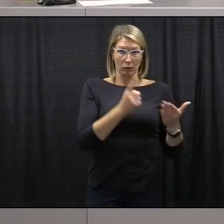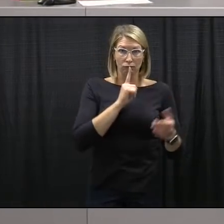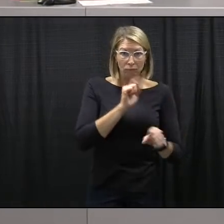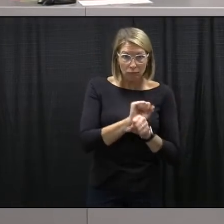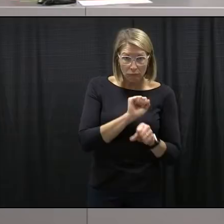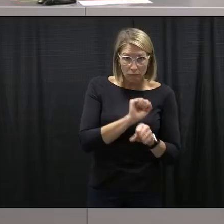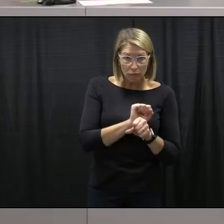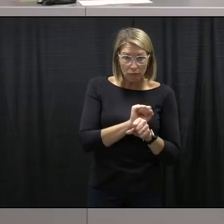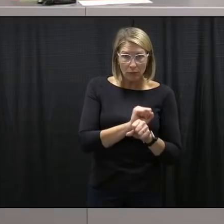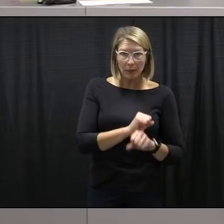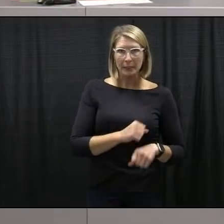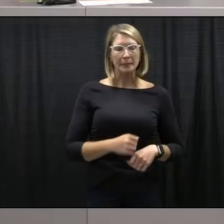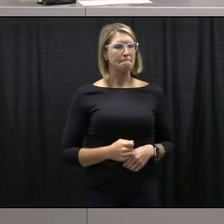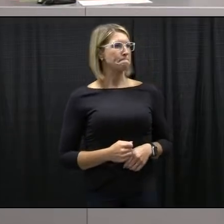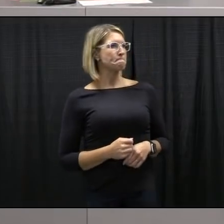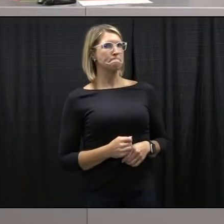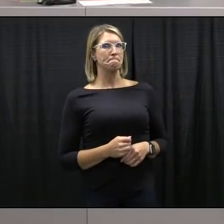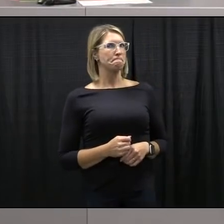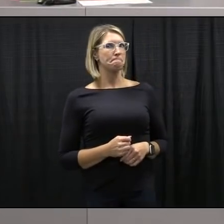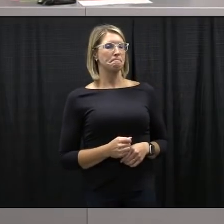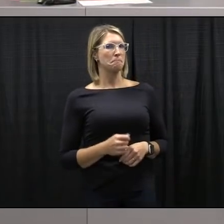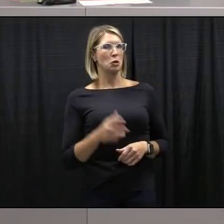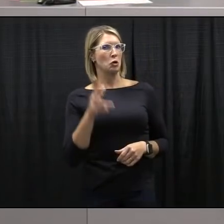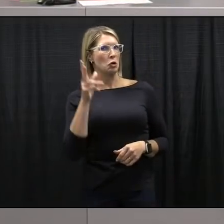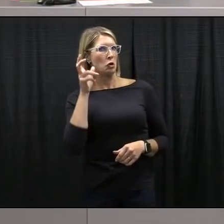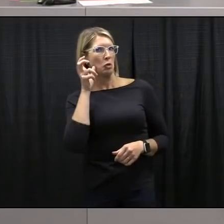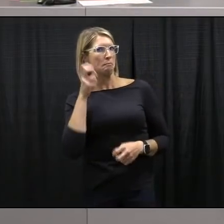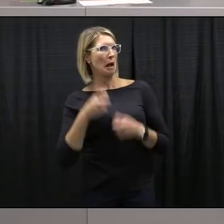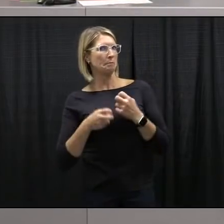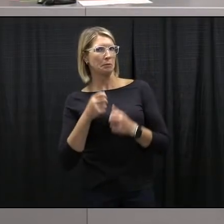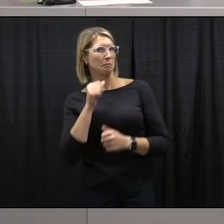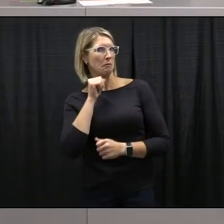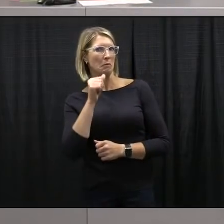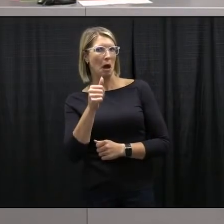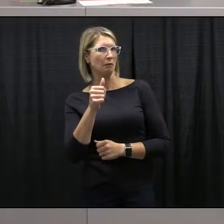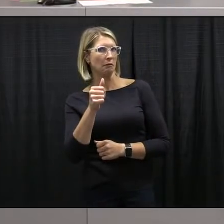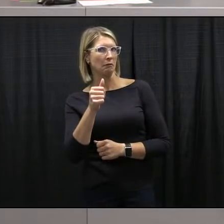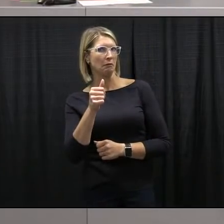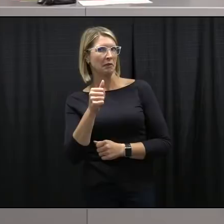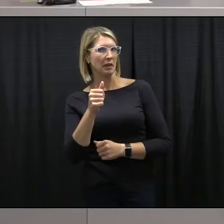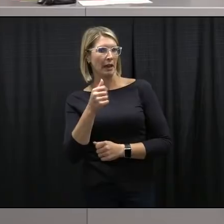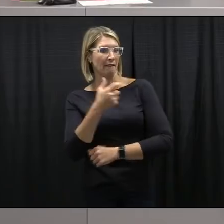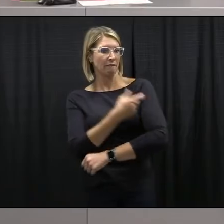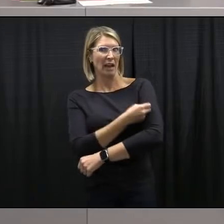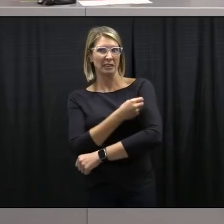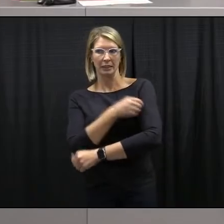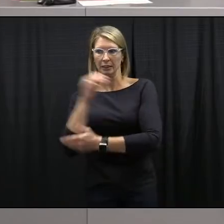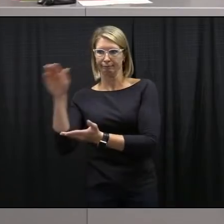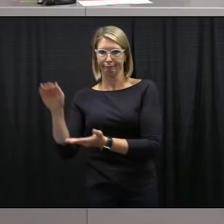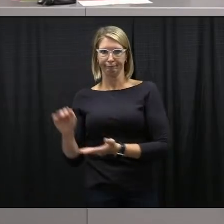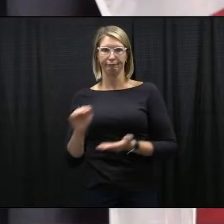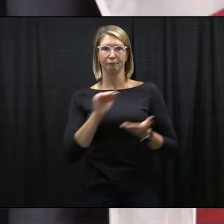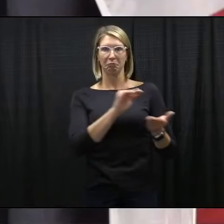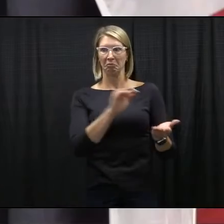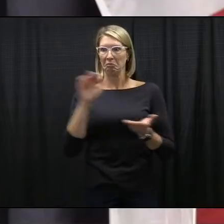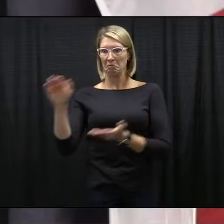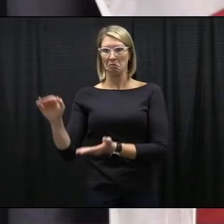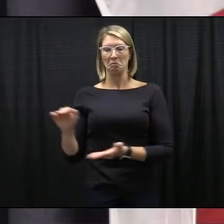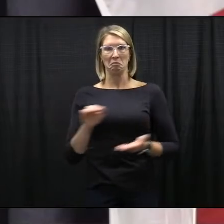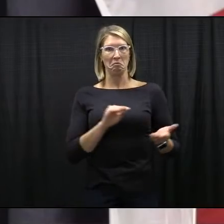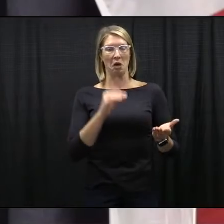I'm not aware that there are any hold-ups with vaccine delivery. I know that over the course of the week, traditionally